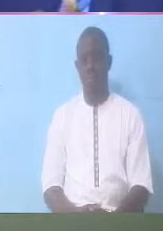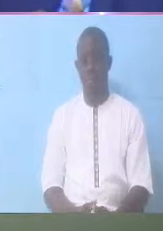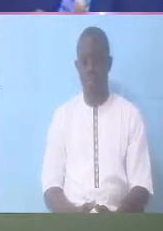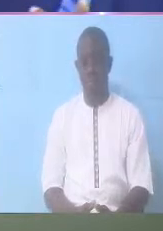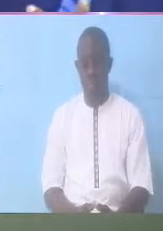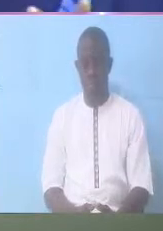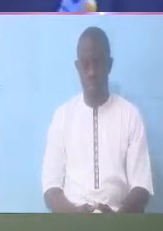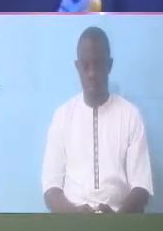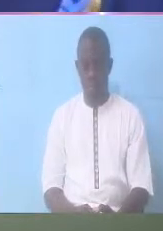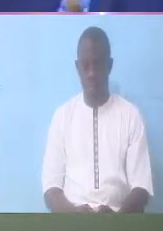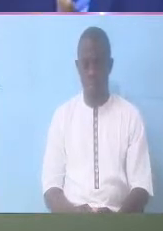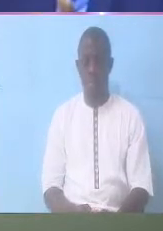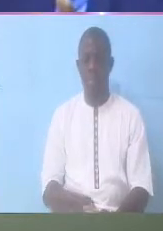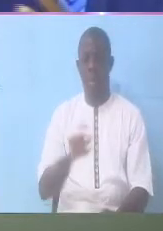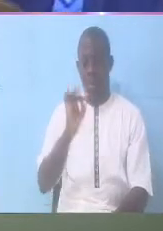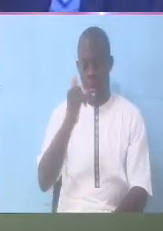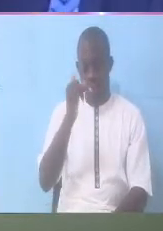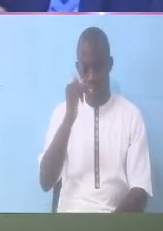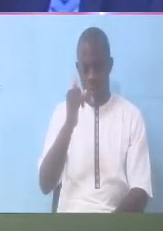Wala keta. Yes.